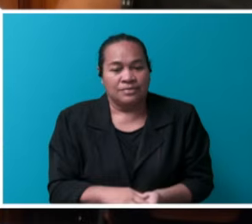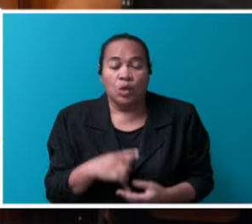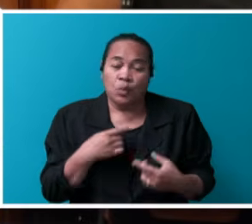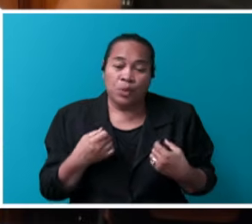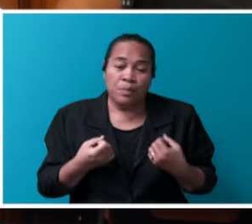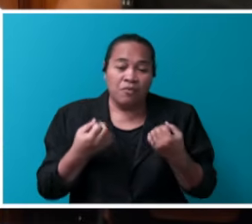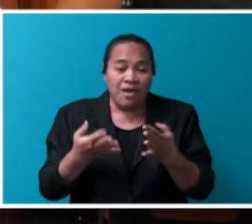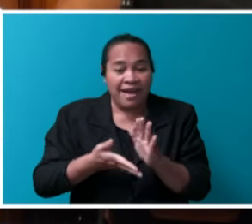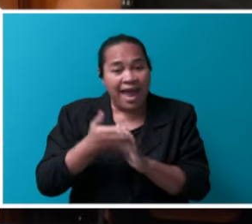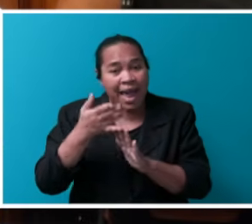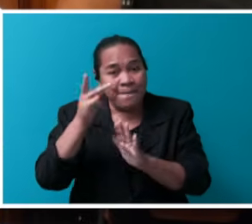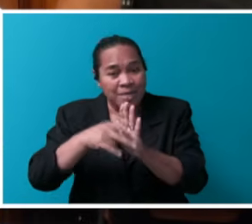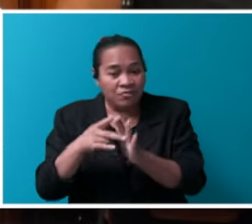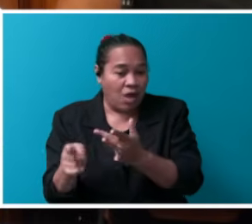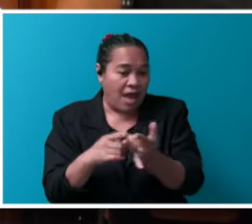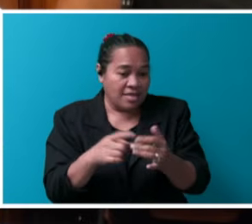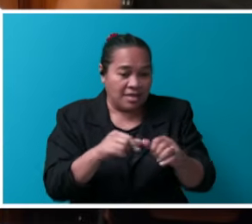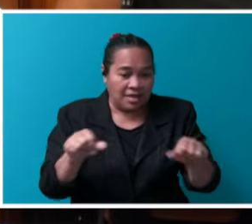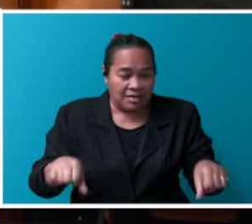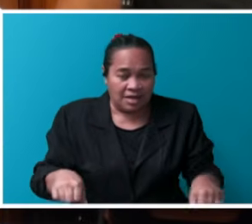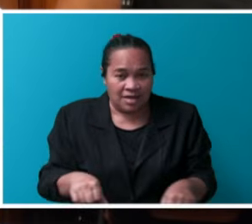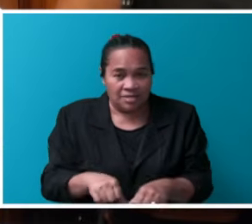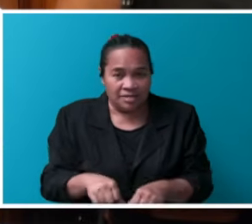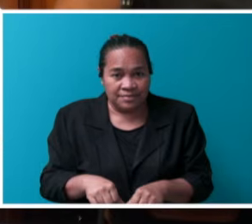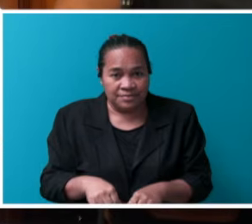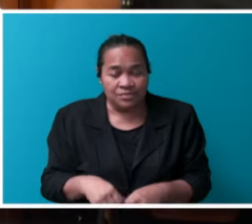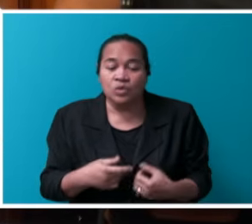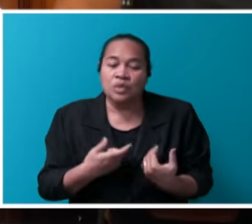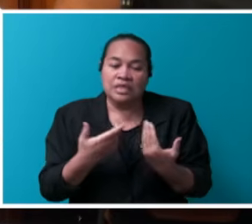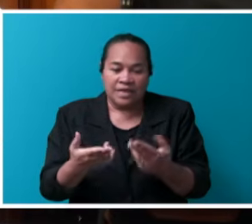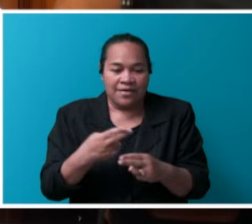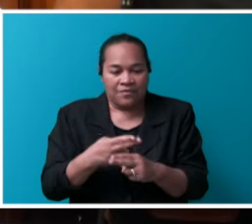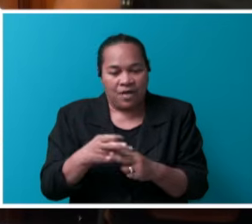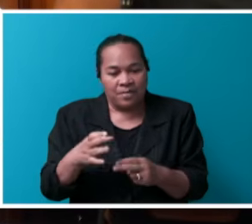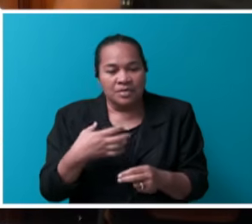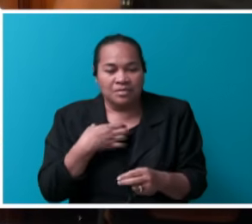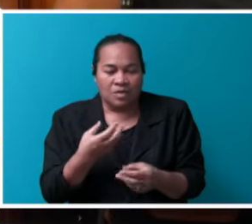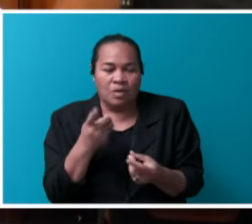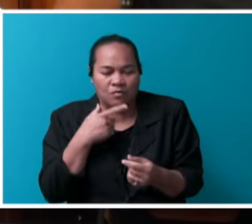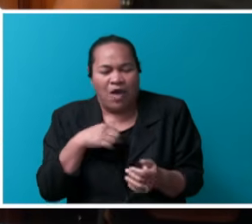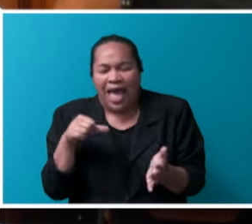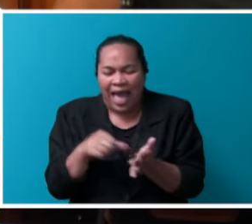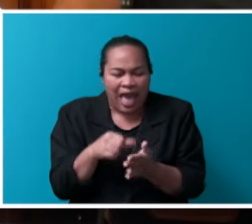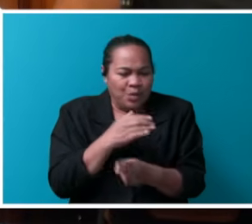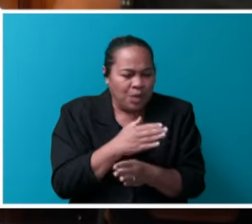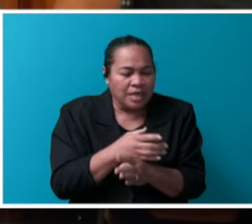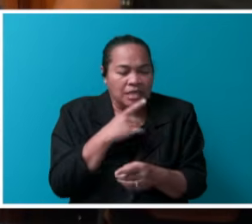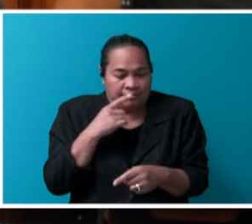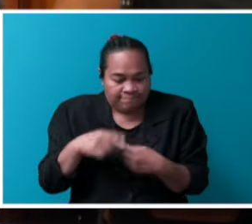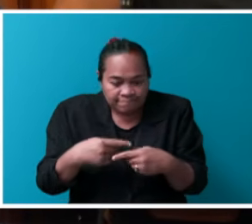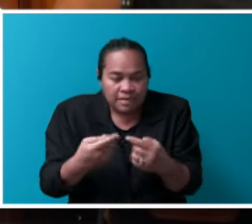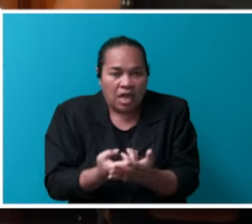higher prices for other agricultural produce, giving our farmers a better return for their hard work and keeping rural economies